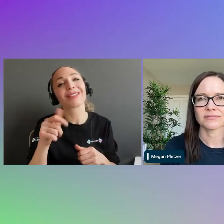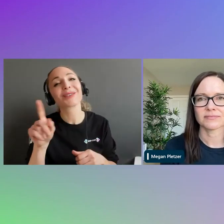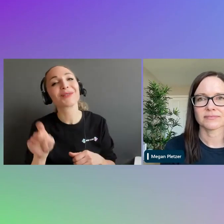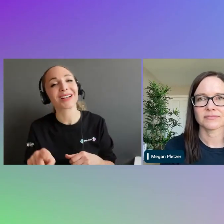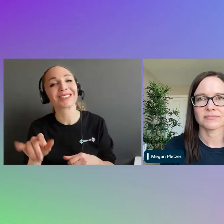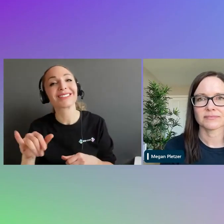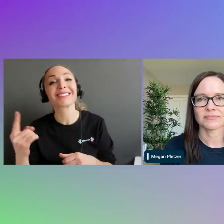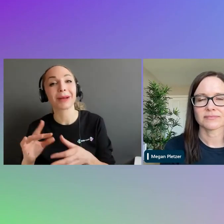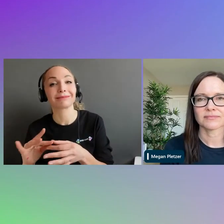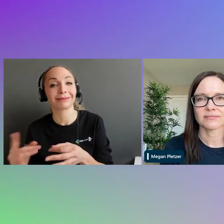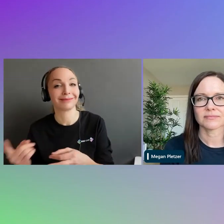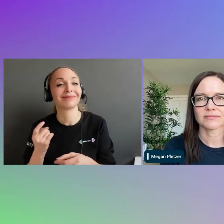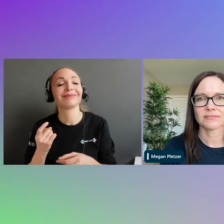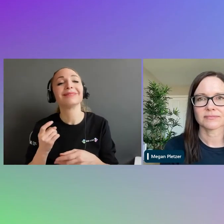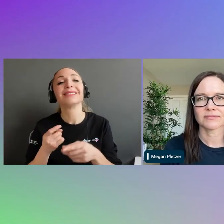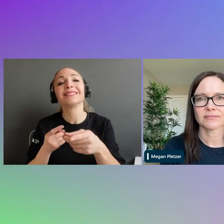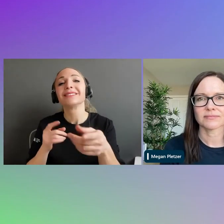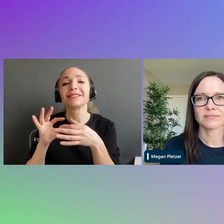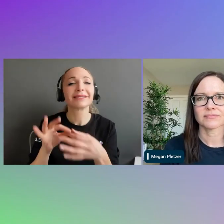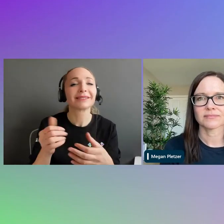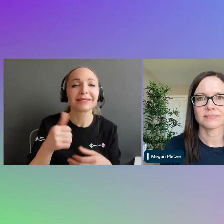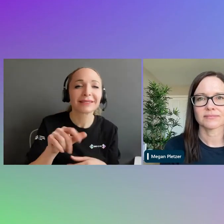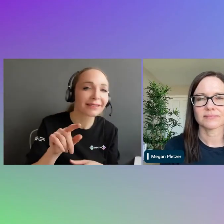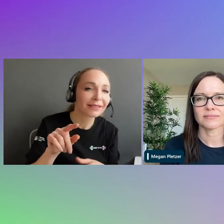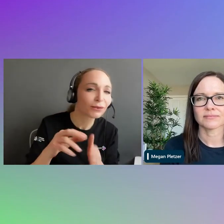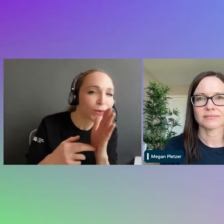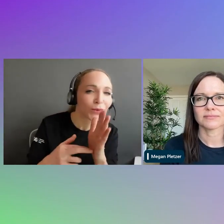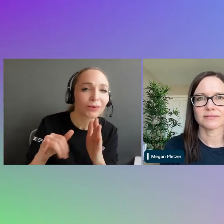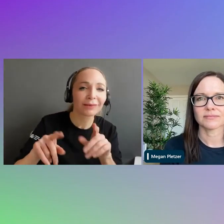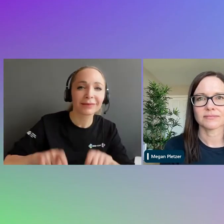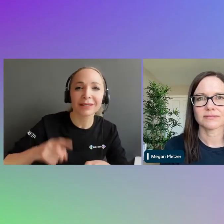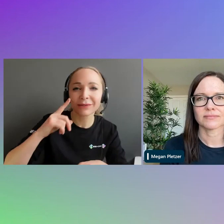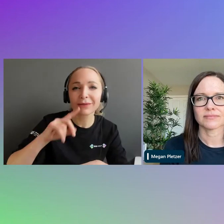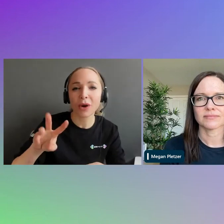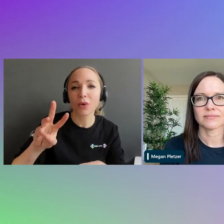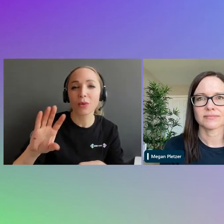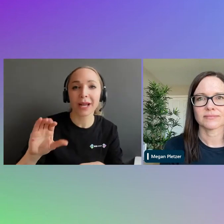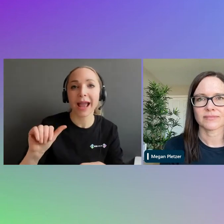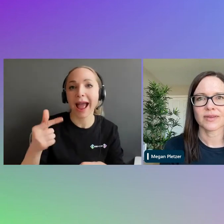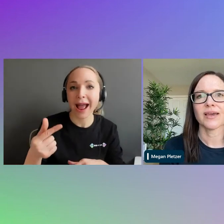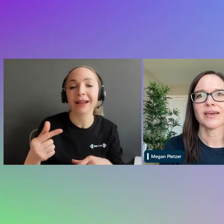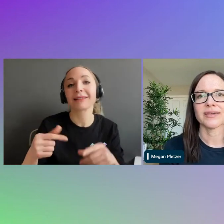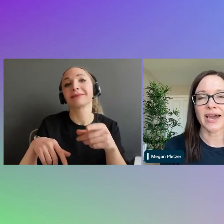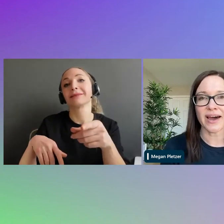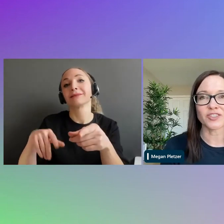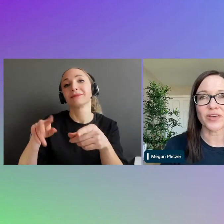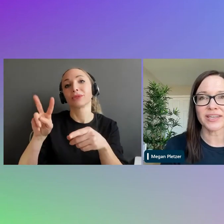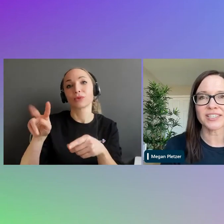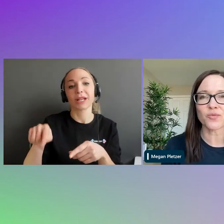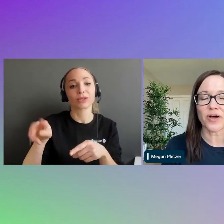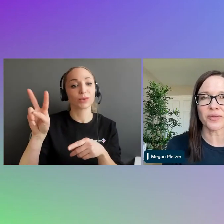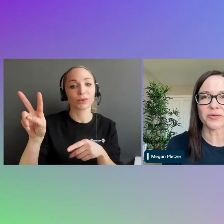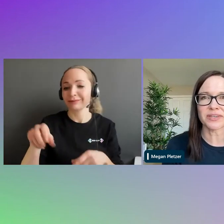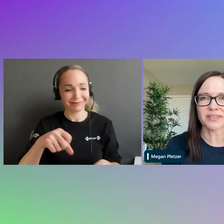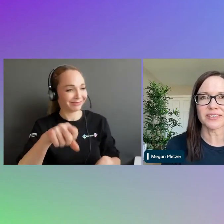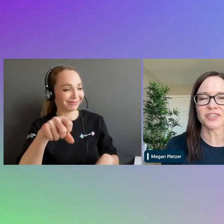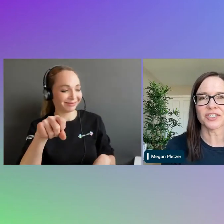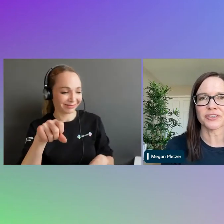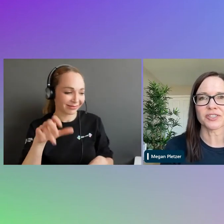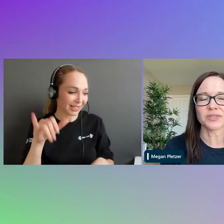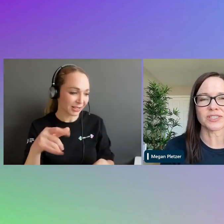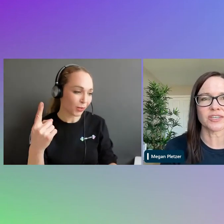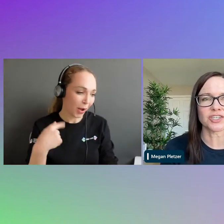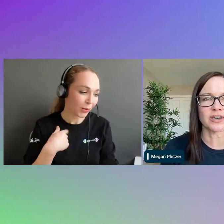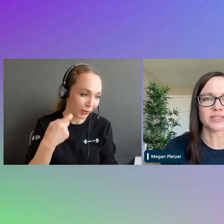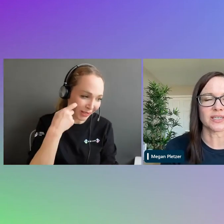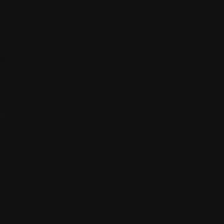come in regarding any rules that test for WCAG 2.2 success criteria. Yeah, so that is the one that we recently